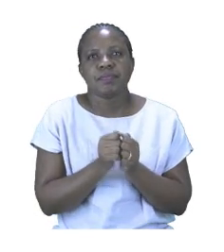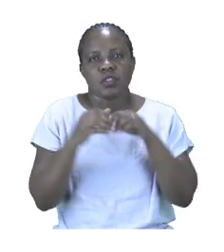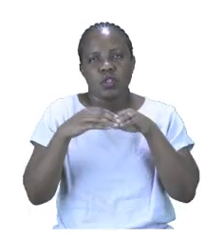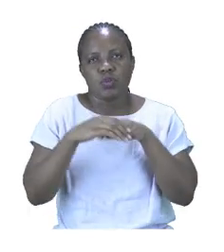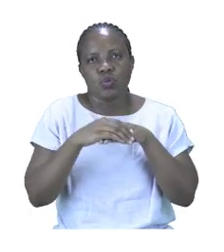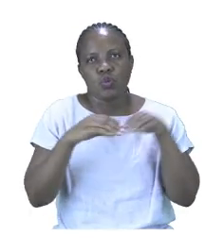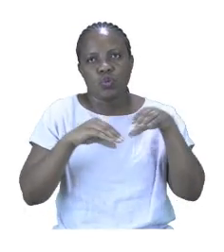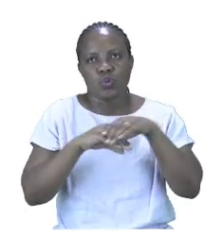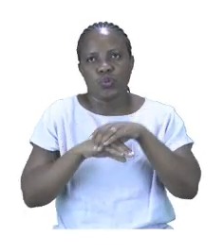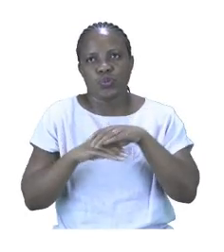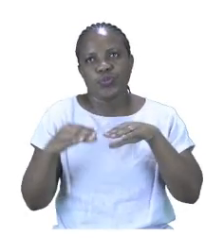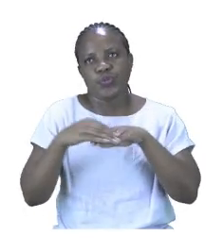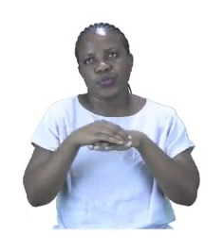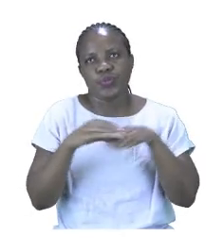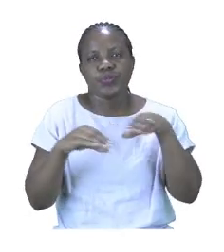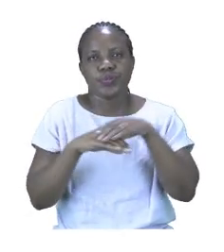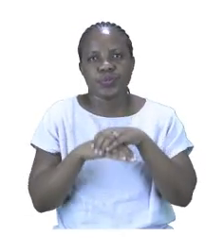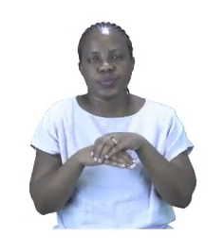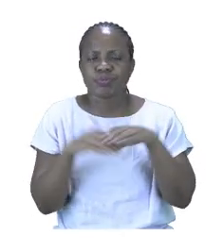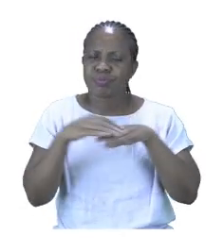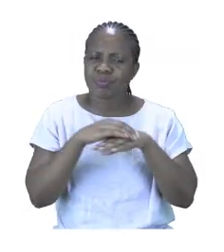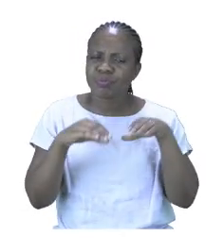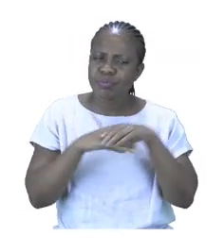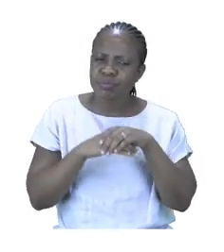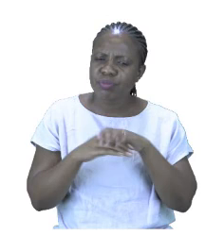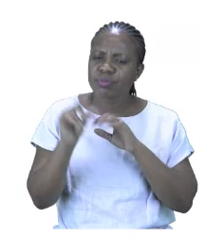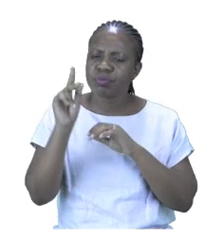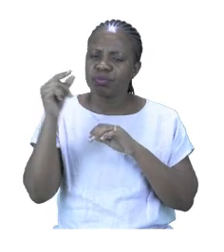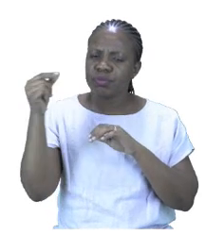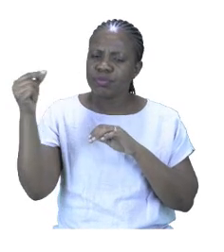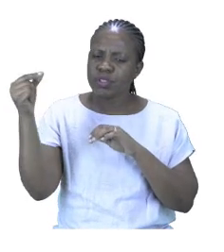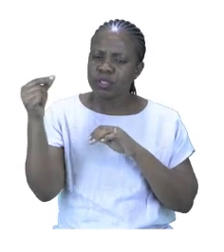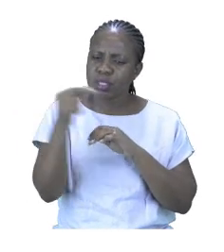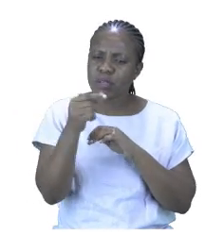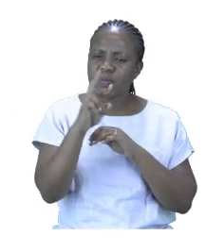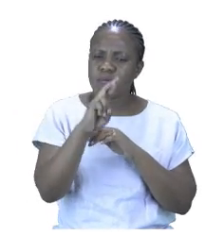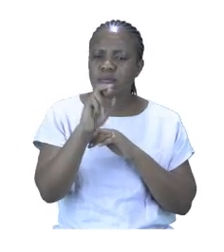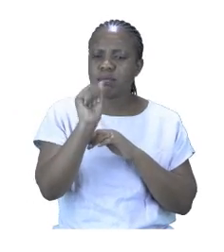of shoes. Would you say grams or